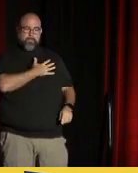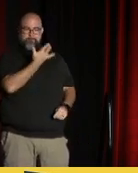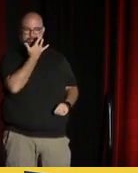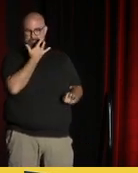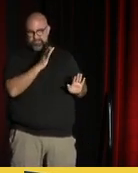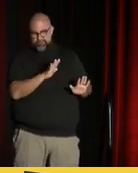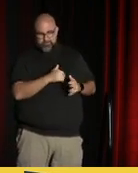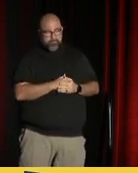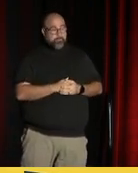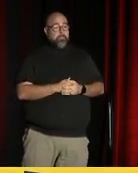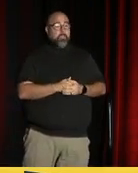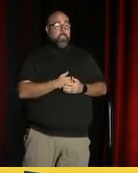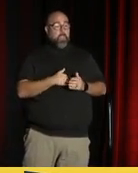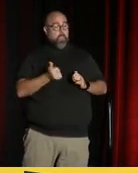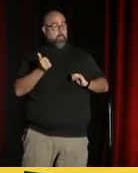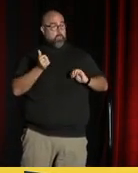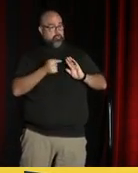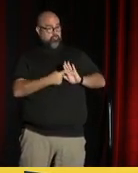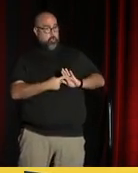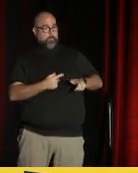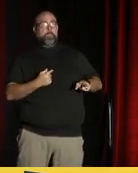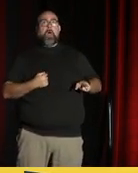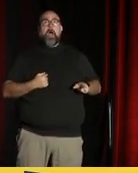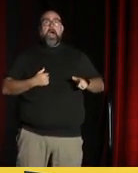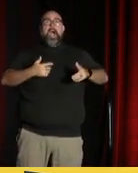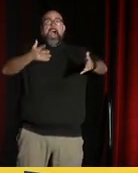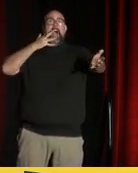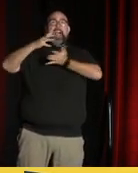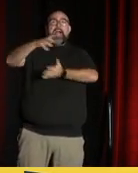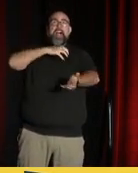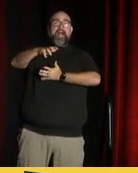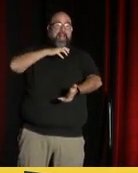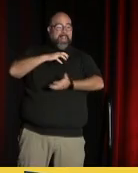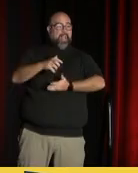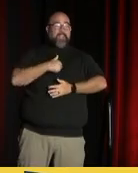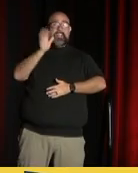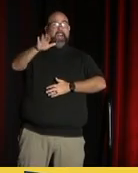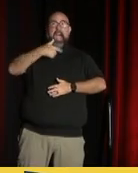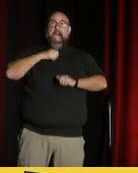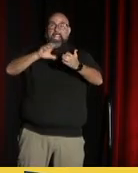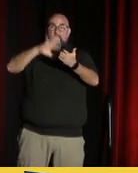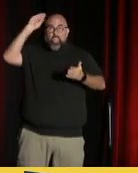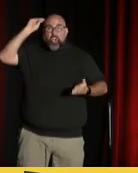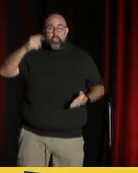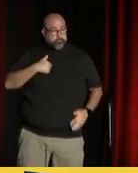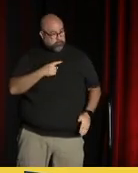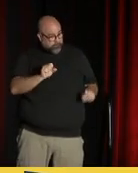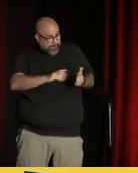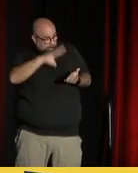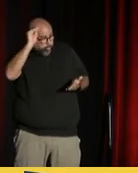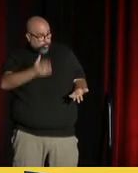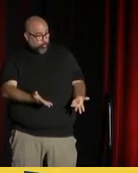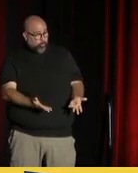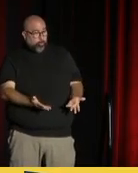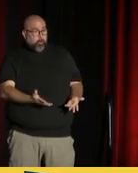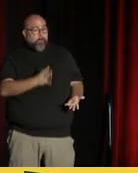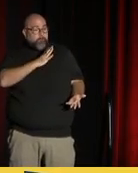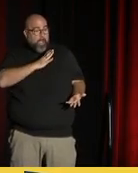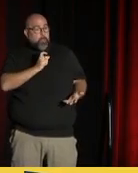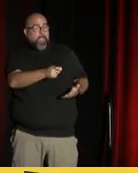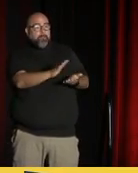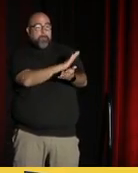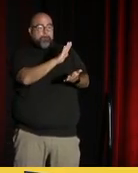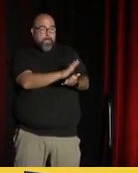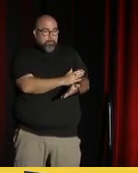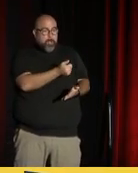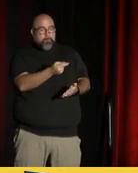favorites. And when I performed this one, he just started to laugh. And he said, I can learn? I said, you can learn. So I gave him a piece of paper